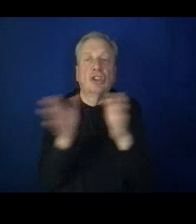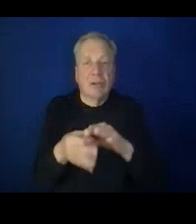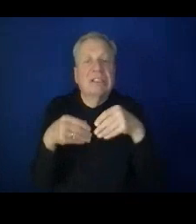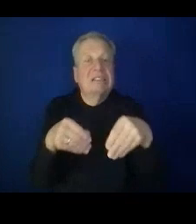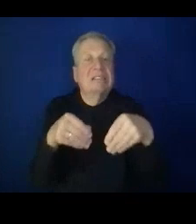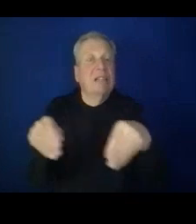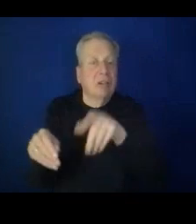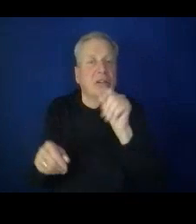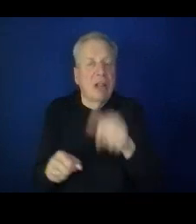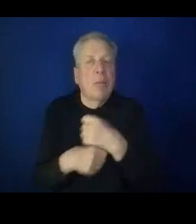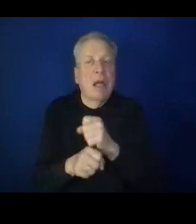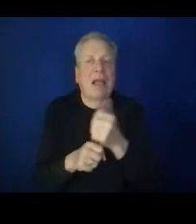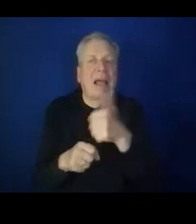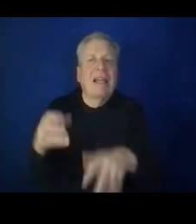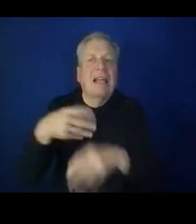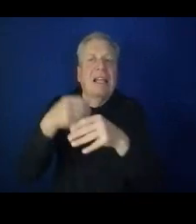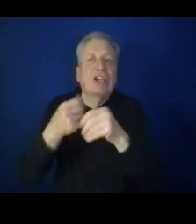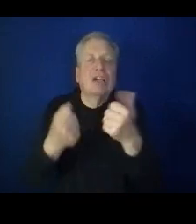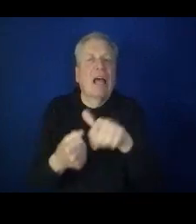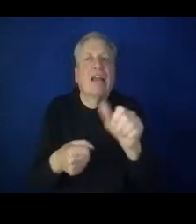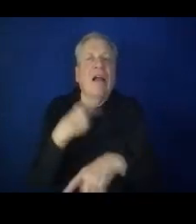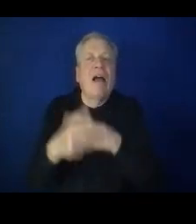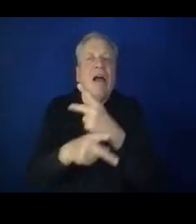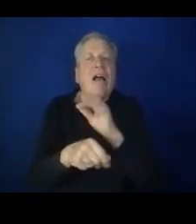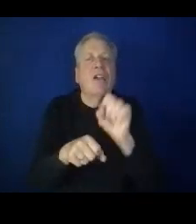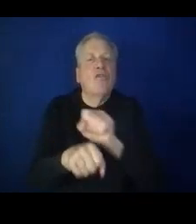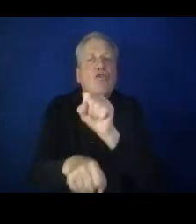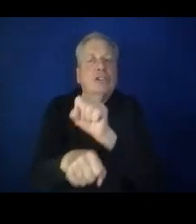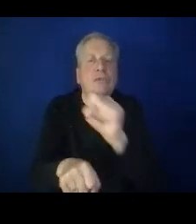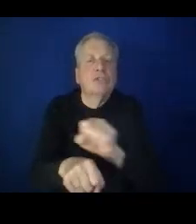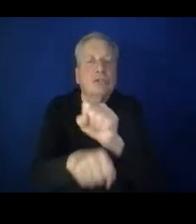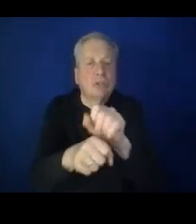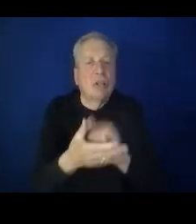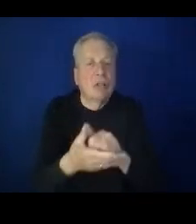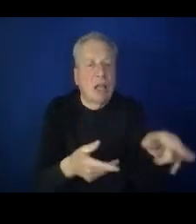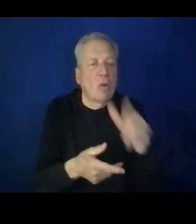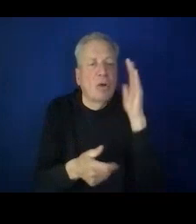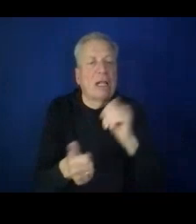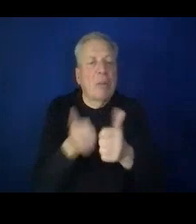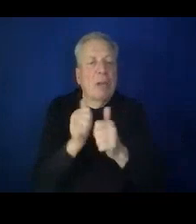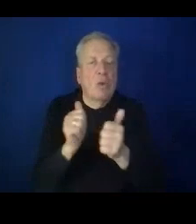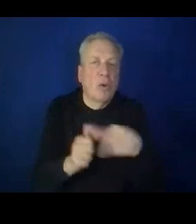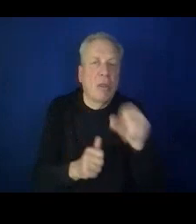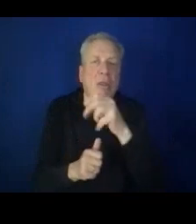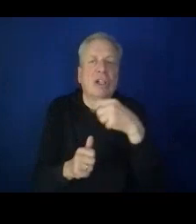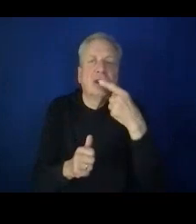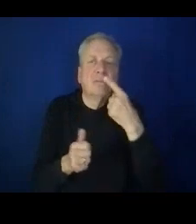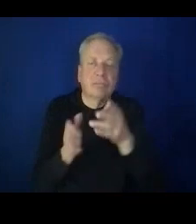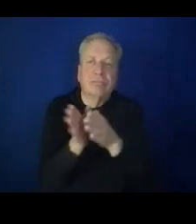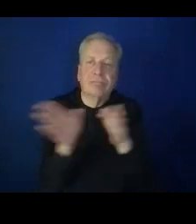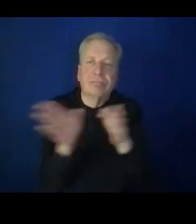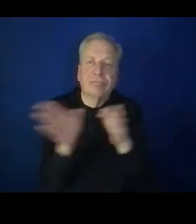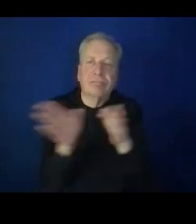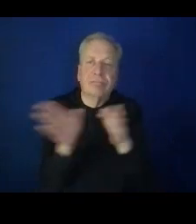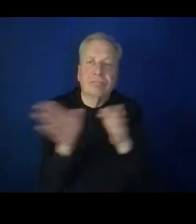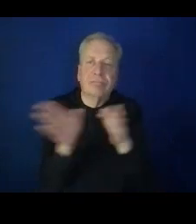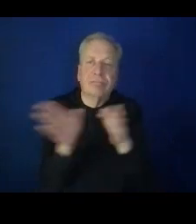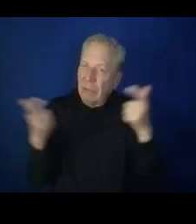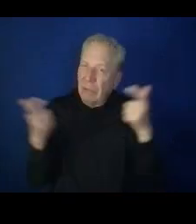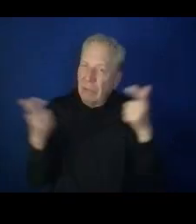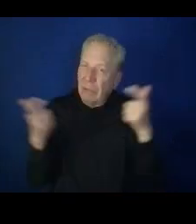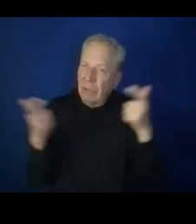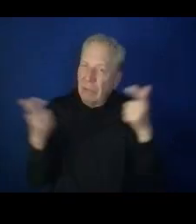any additional reservations, but they'll be competing with the general public at that point. So that's a big change that we're putting in